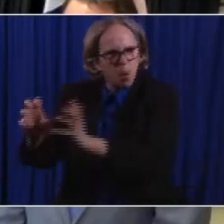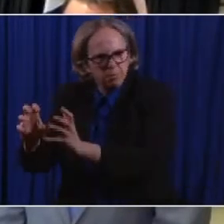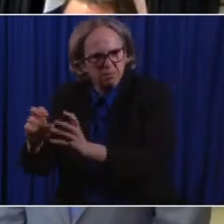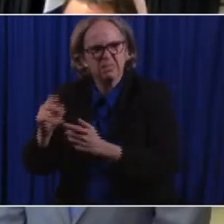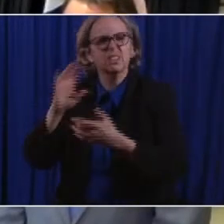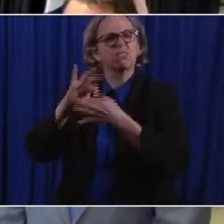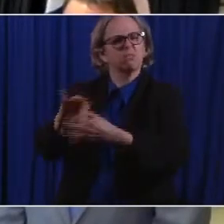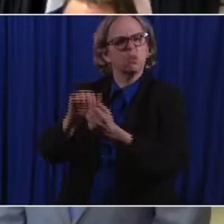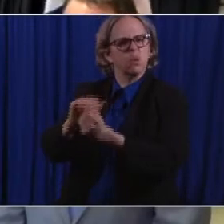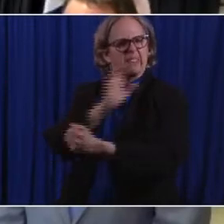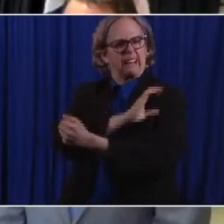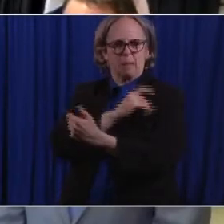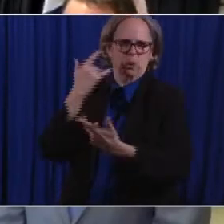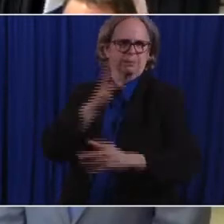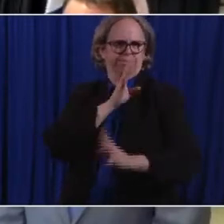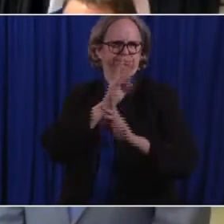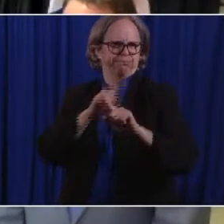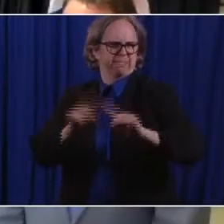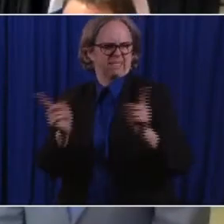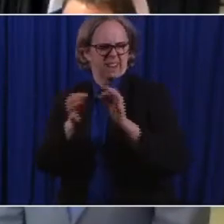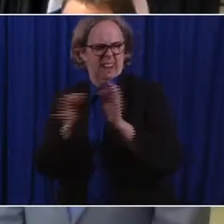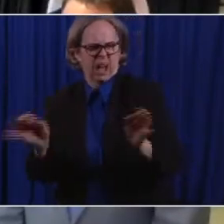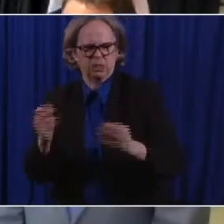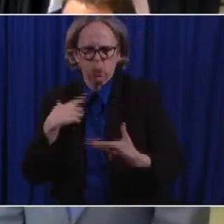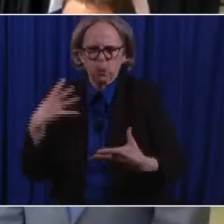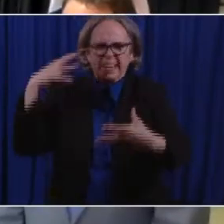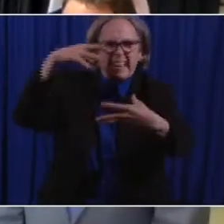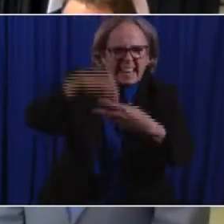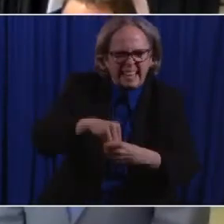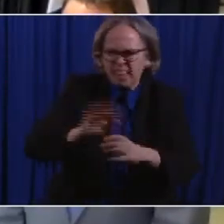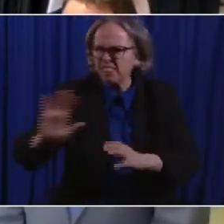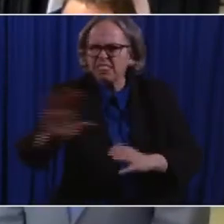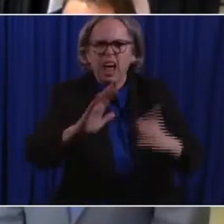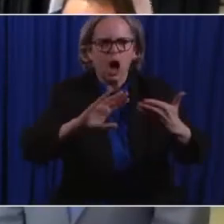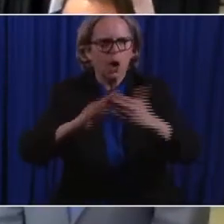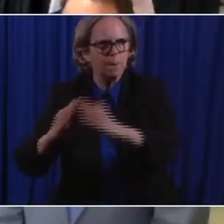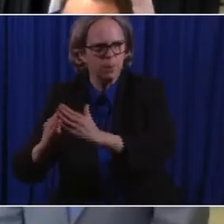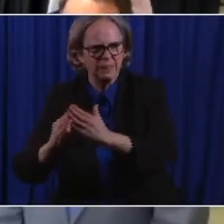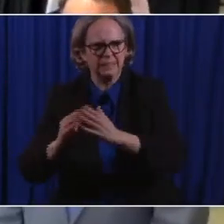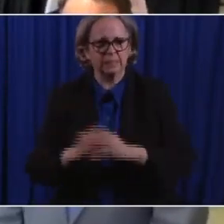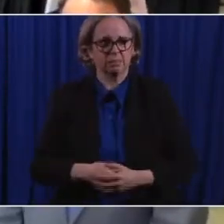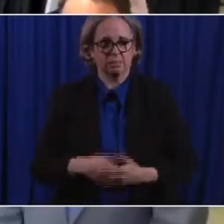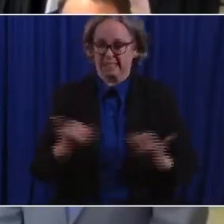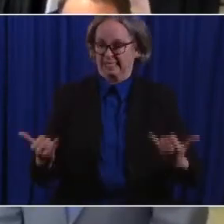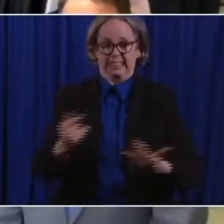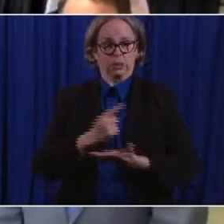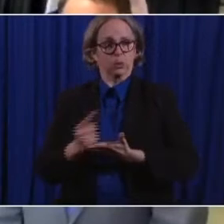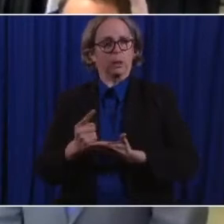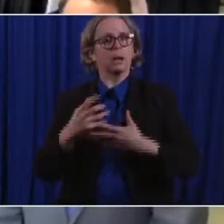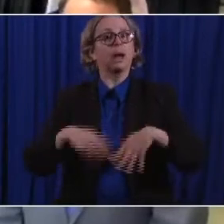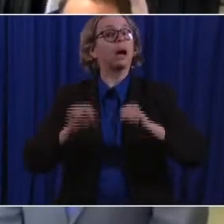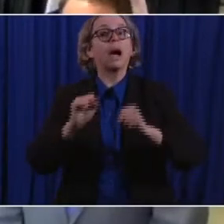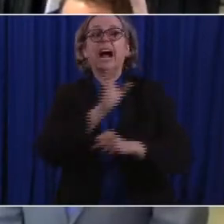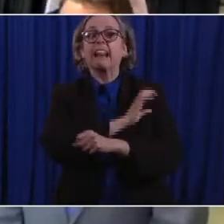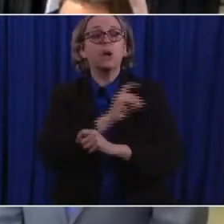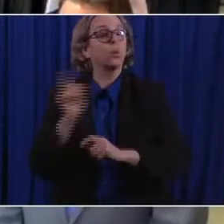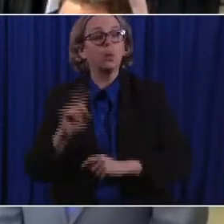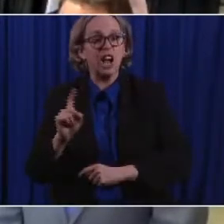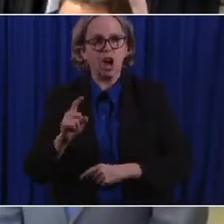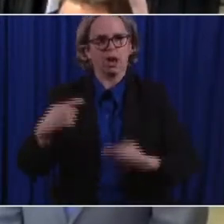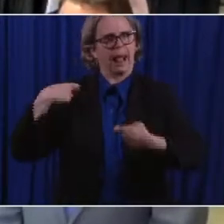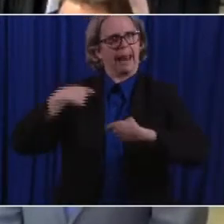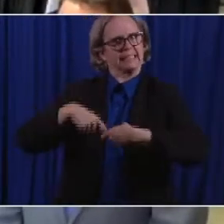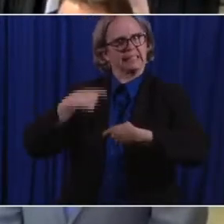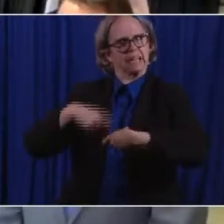draw patients into that clinic. Then this week we had a clinic for the Latino community, again at a location that the Latino